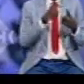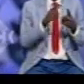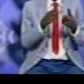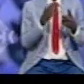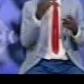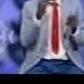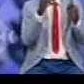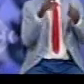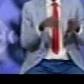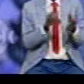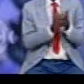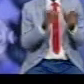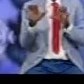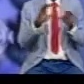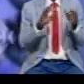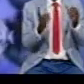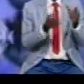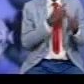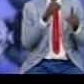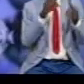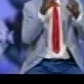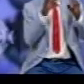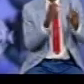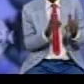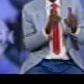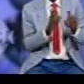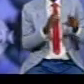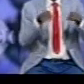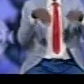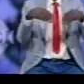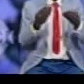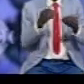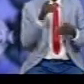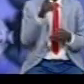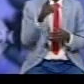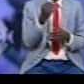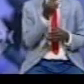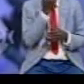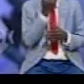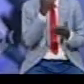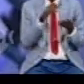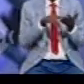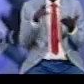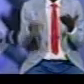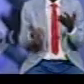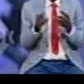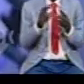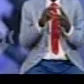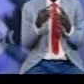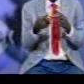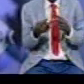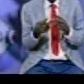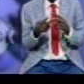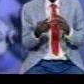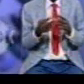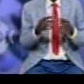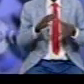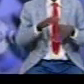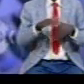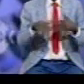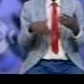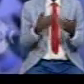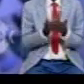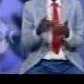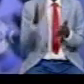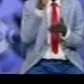did colonoscopy before I brought the result gave me somebody's result, or all of them will come together and worship my